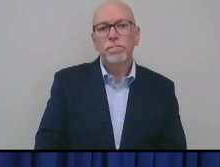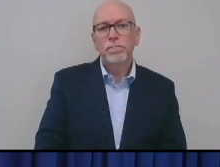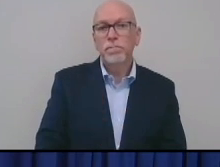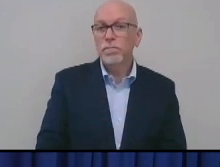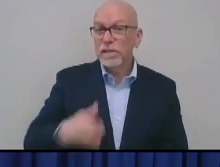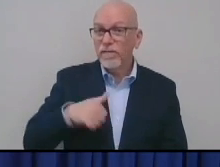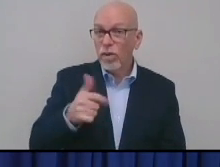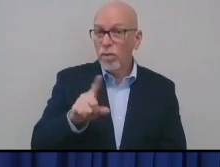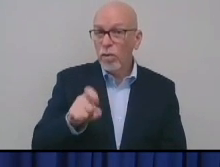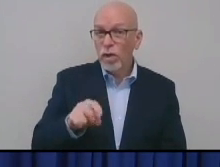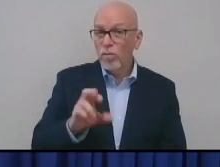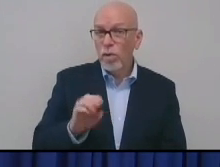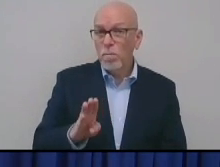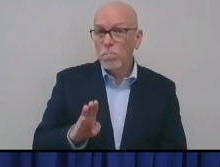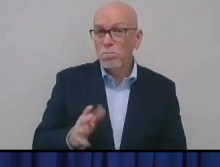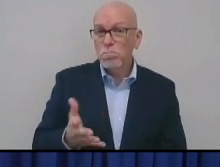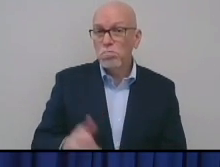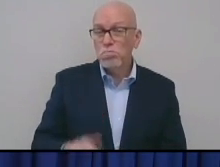Rob?